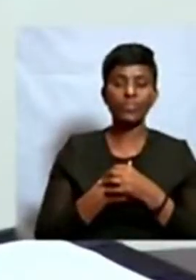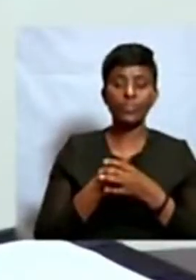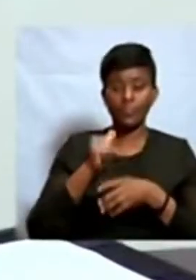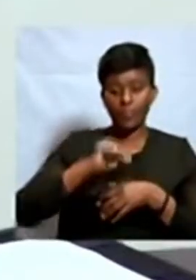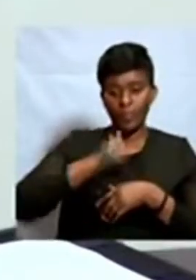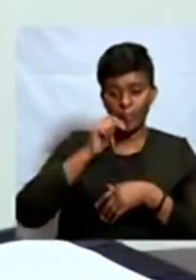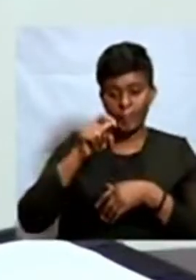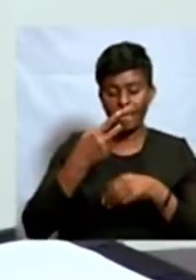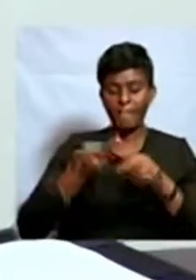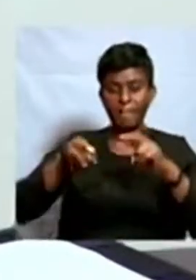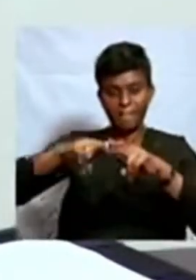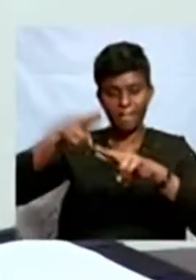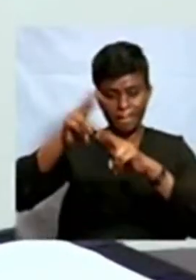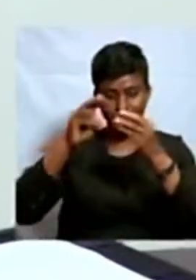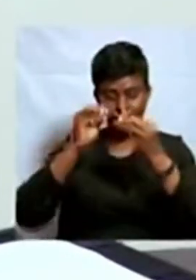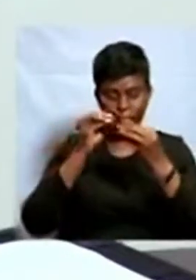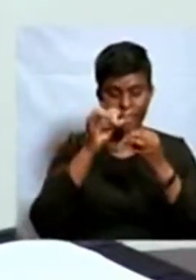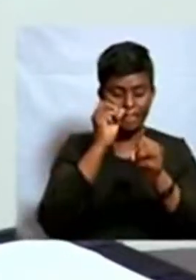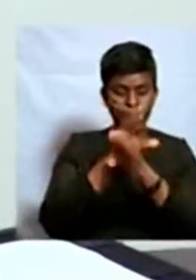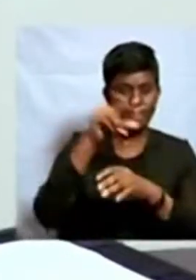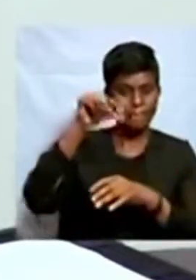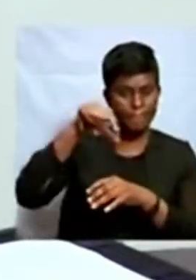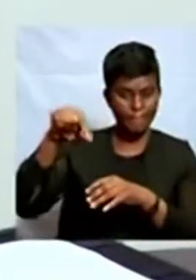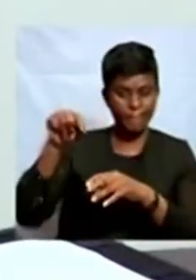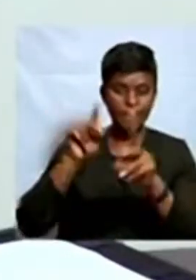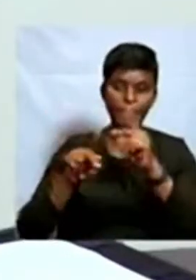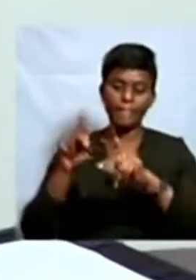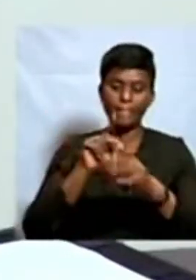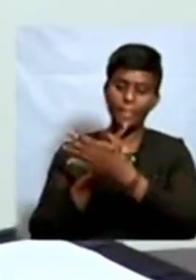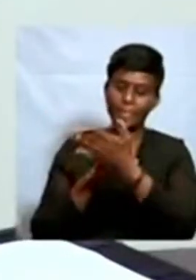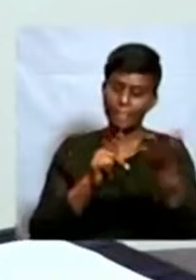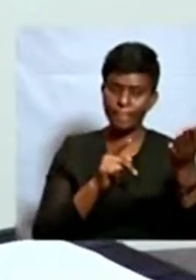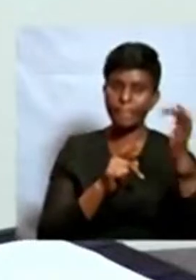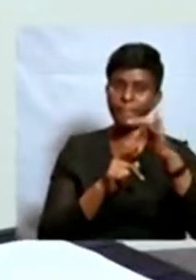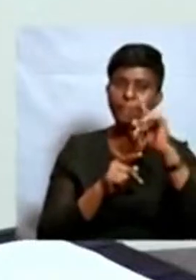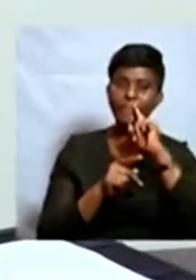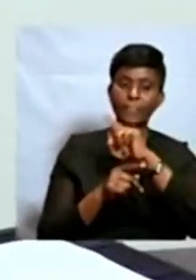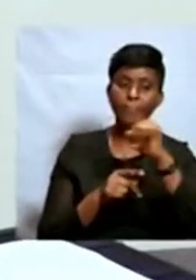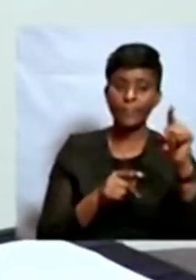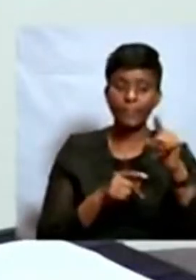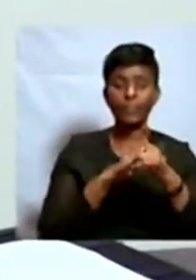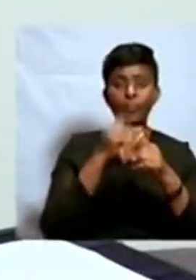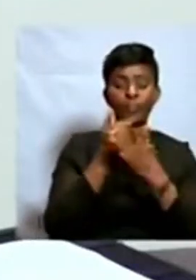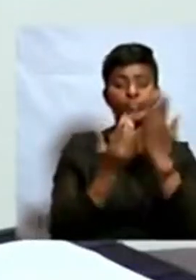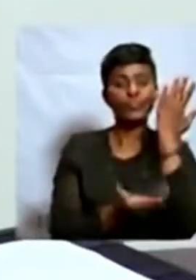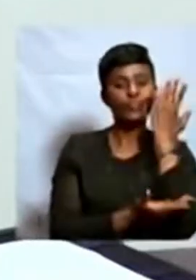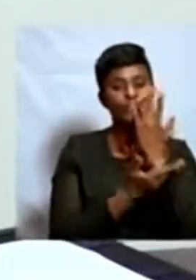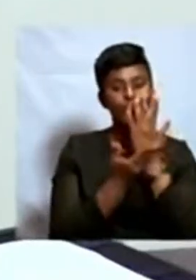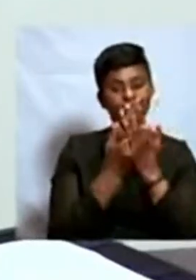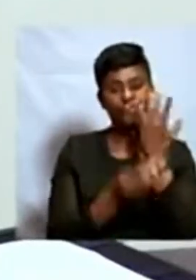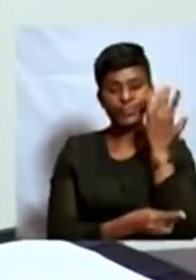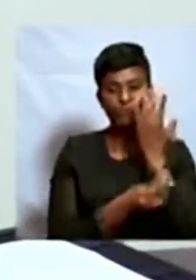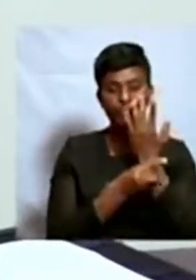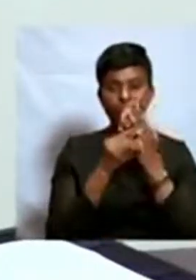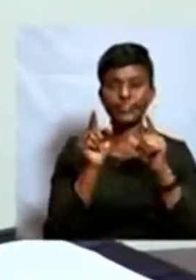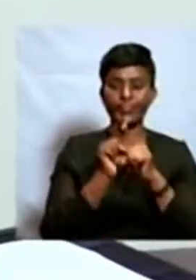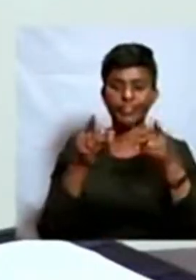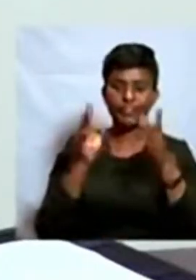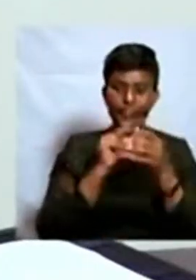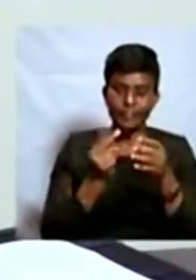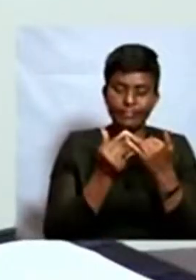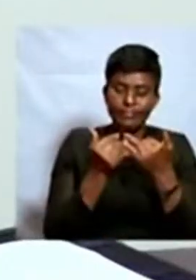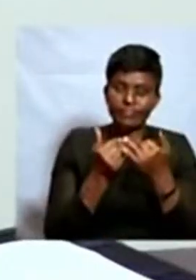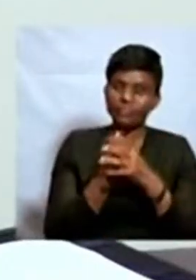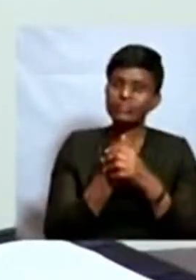need increased availability of qualified personnel, obviously, as the industry developed, and also it allows the authority